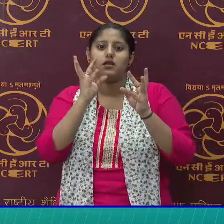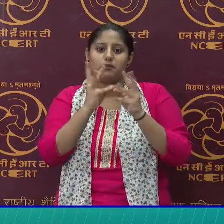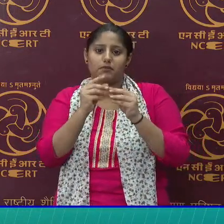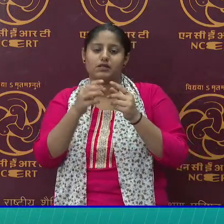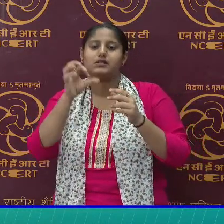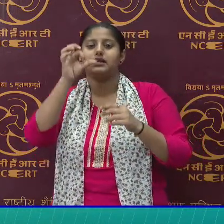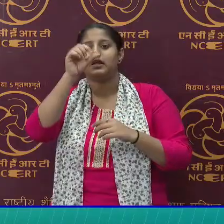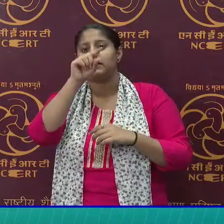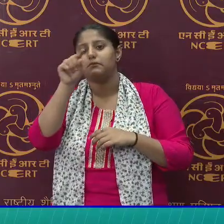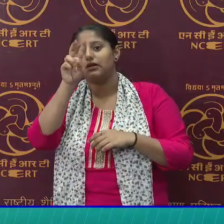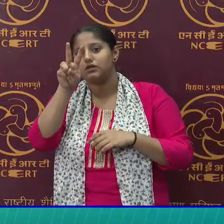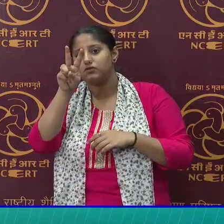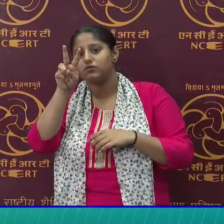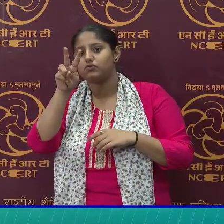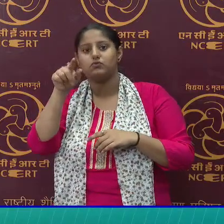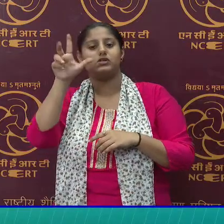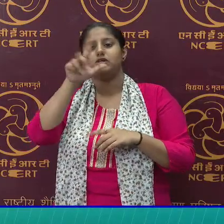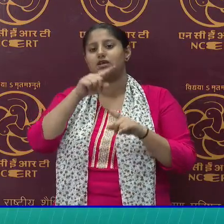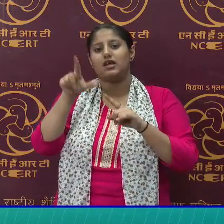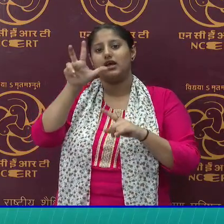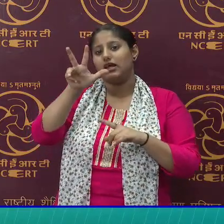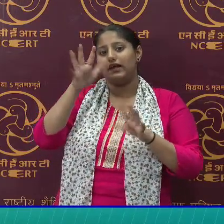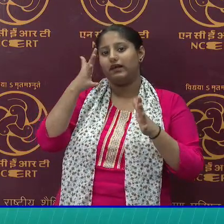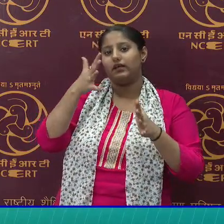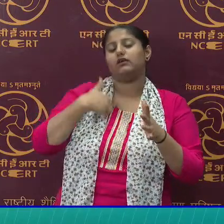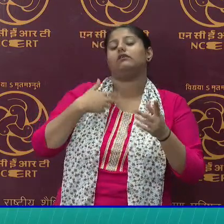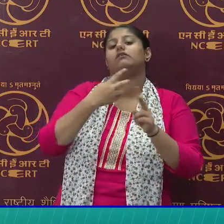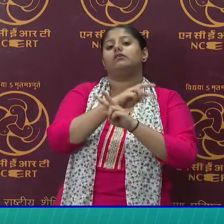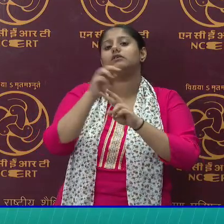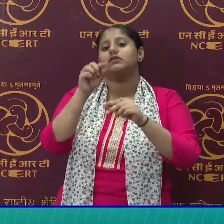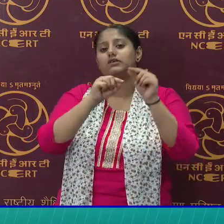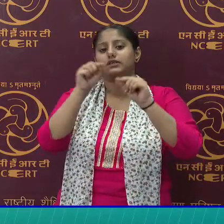minus 2 is not 8, so they have to rearrange it to get it correct.